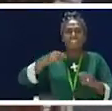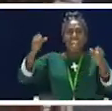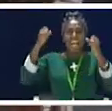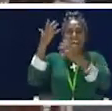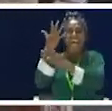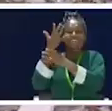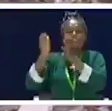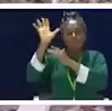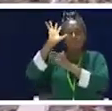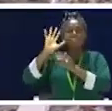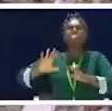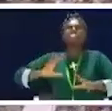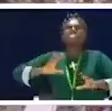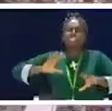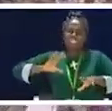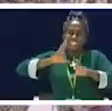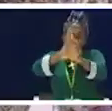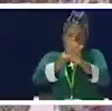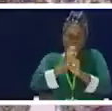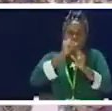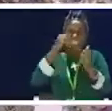it in the name of Jesus.